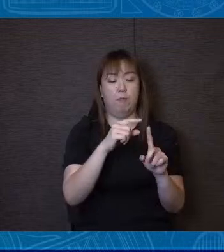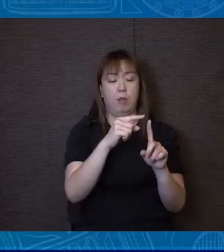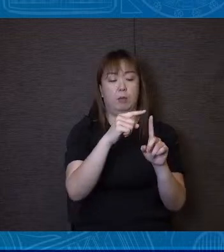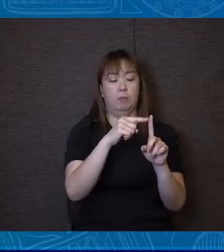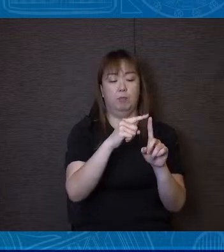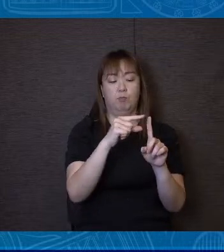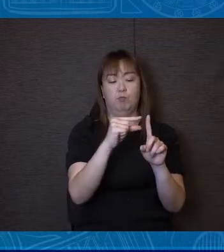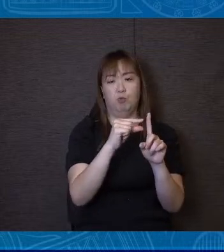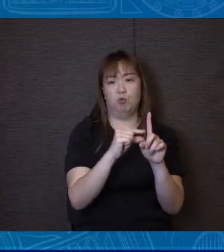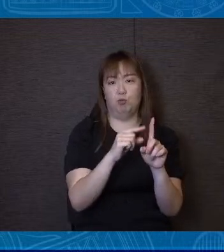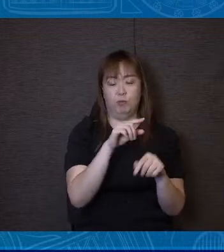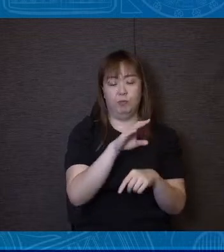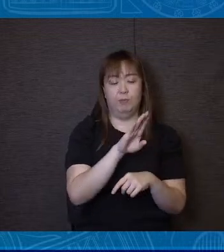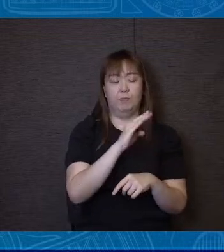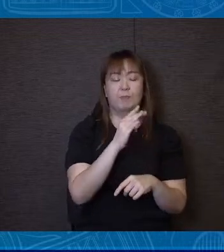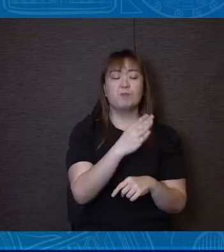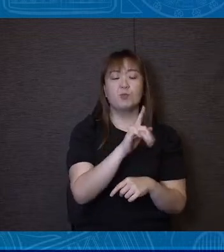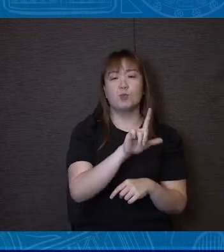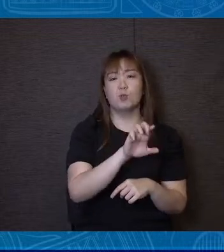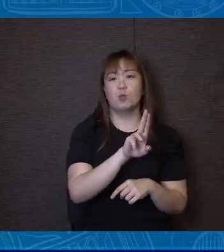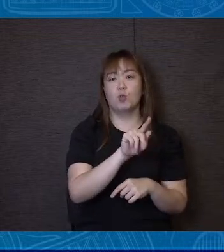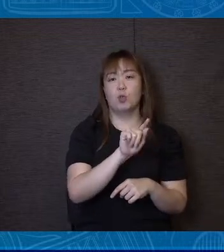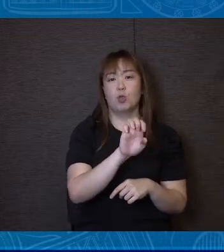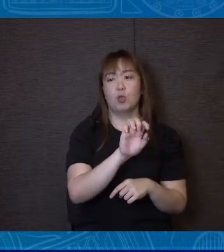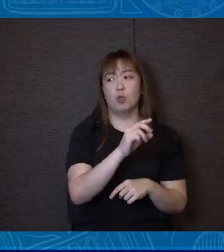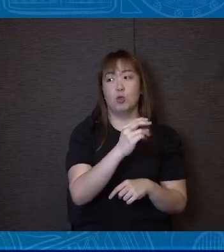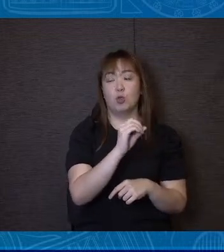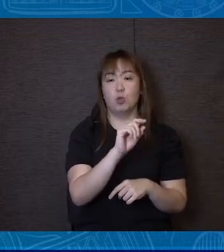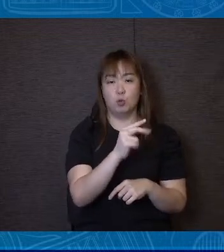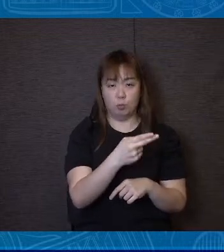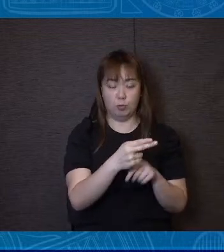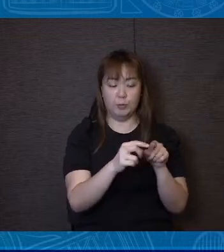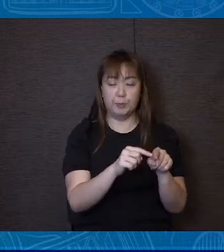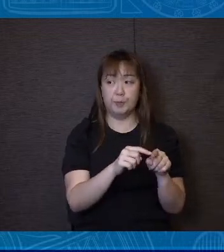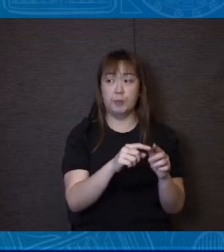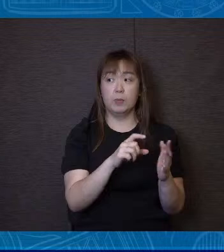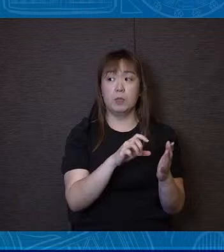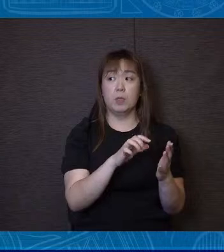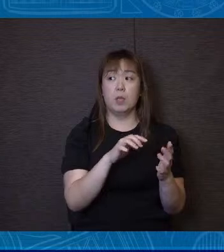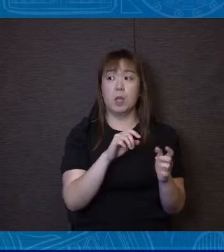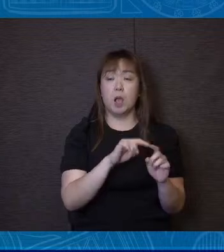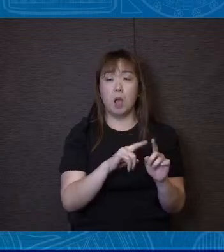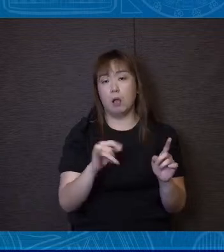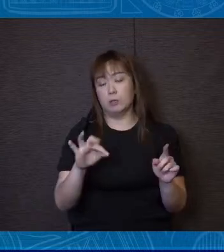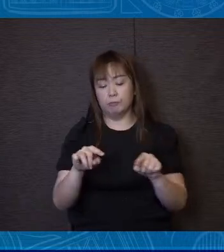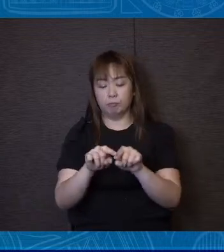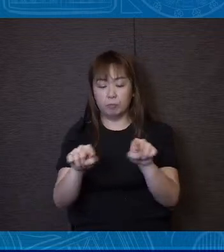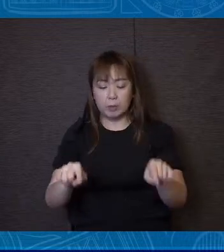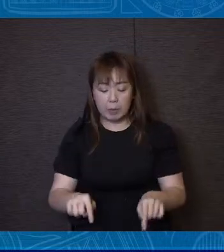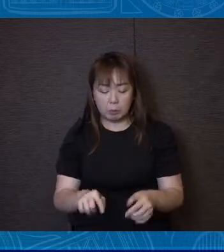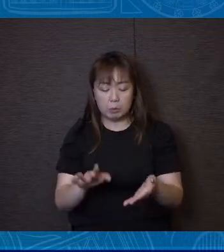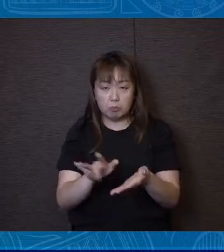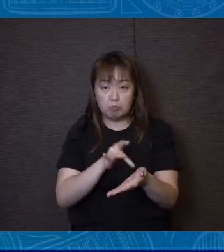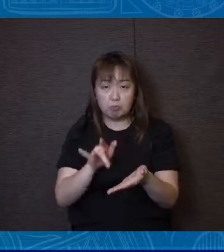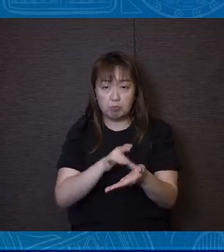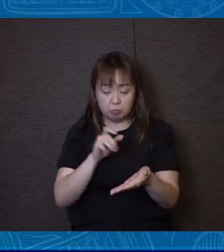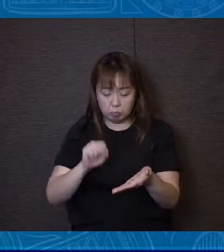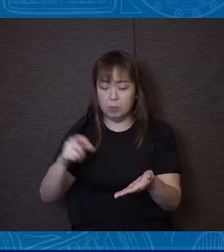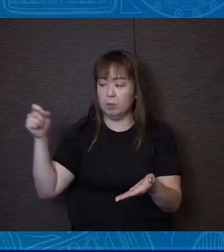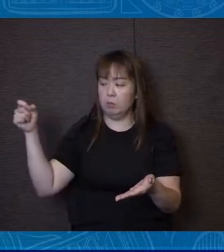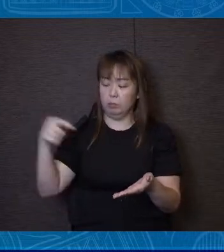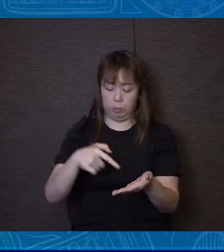you still have a Bluetooth. You have a small tablet with you, it has Bluetooth. So that will be even